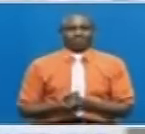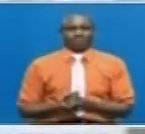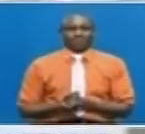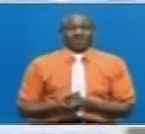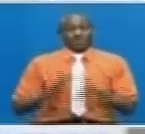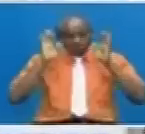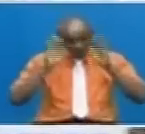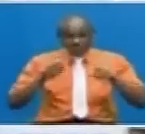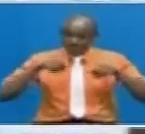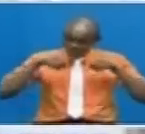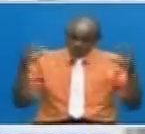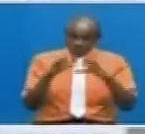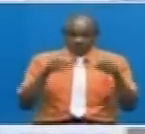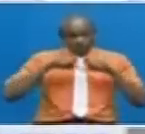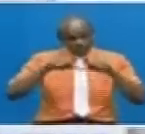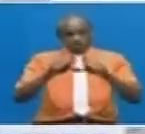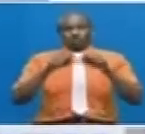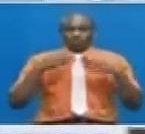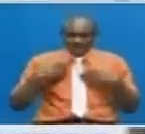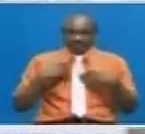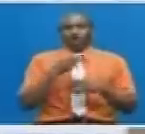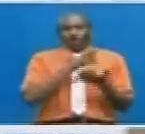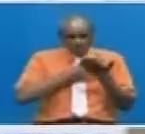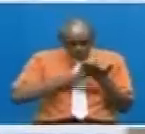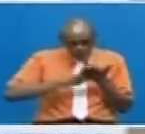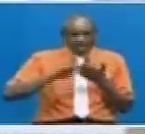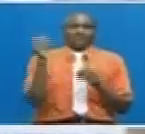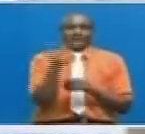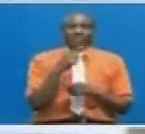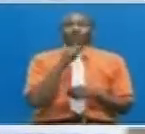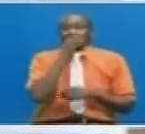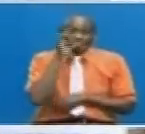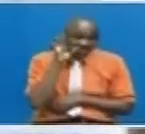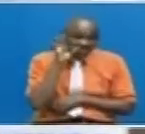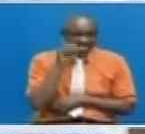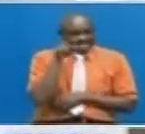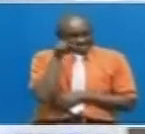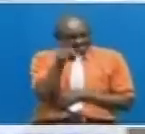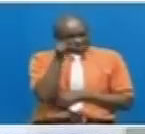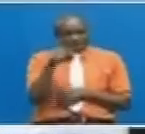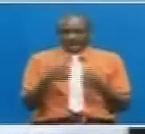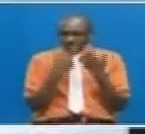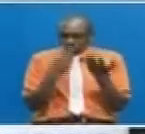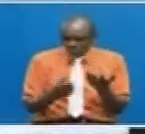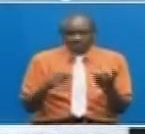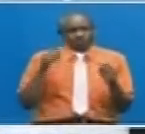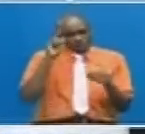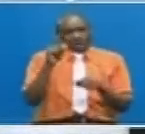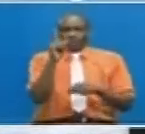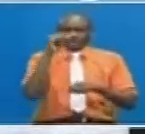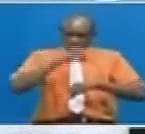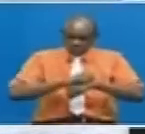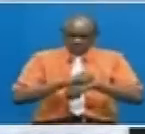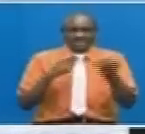As the Muslim community continues observing the holy month of Ramadan, a matter touching on the faith is brewing at a school in